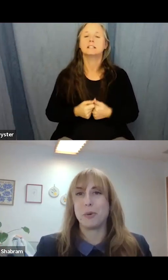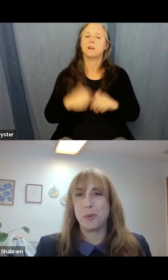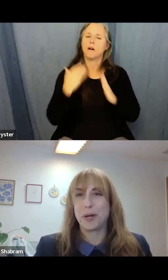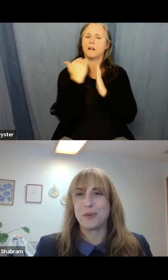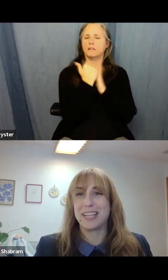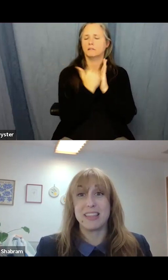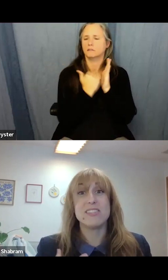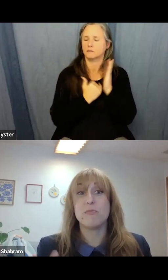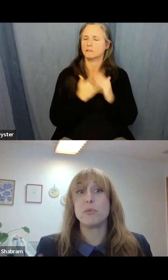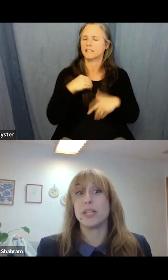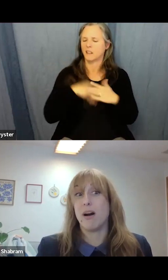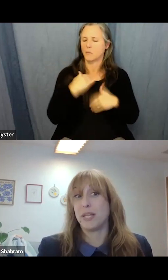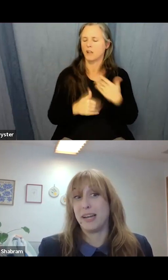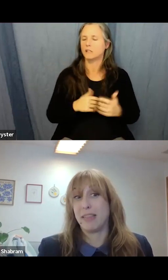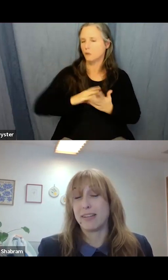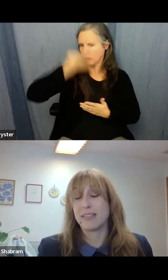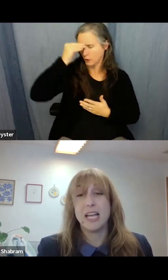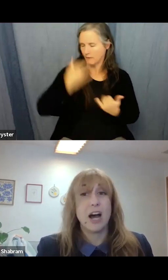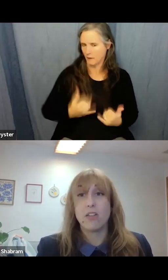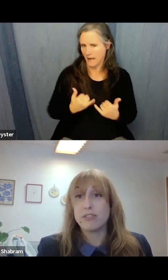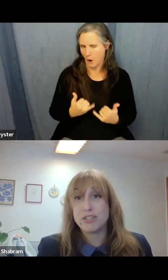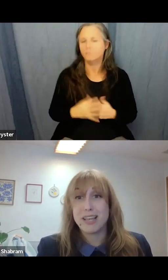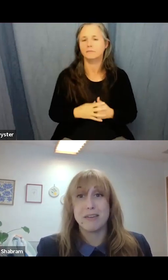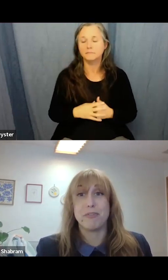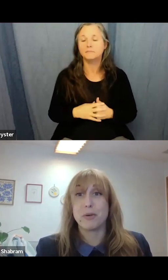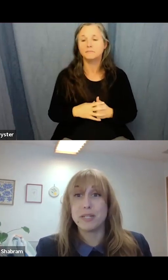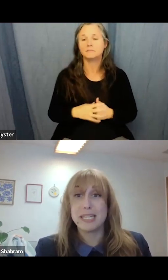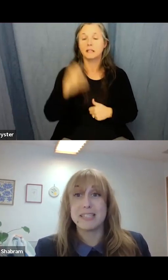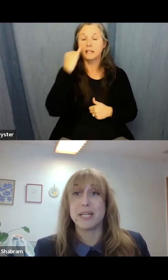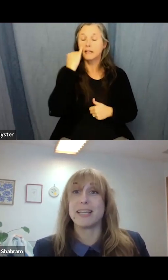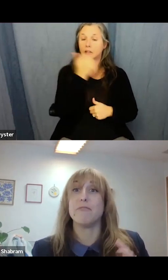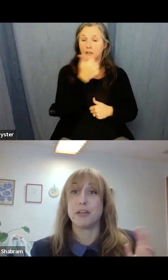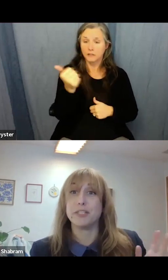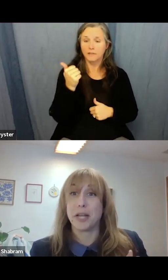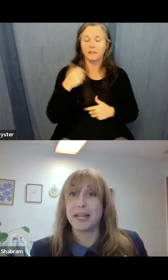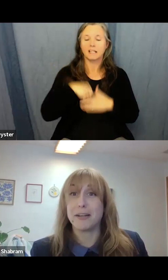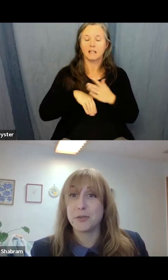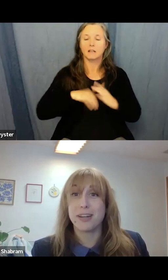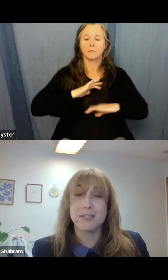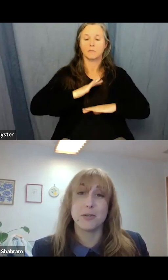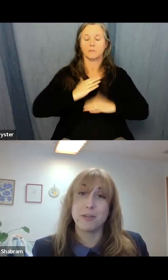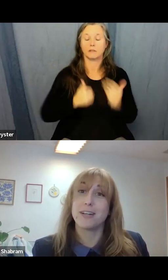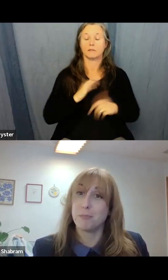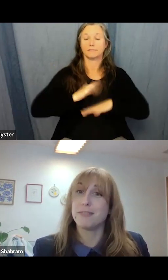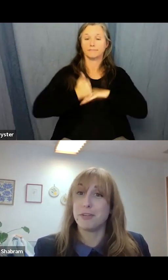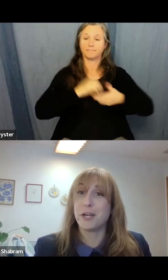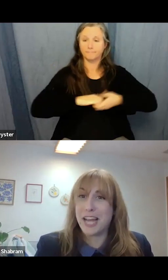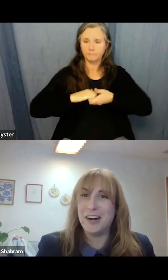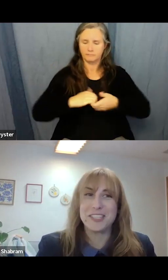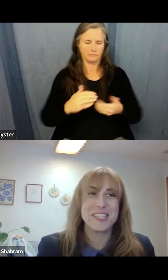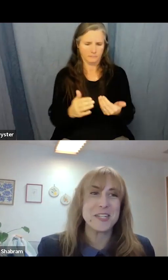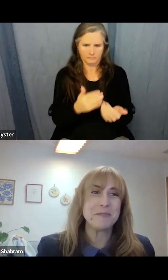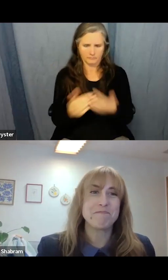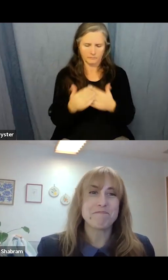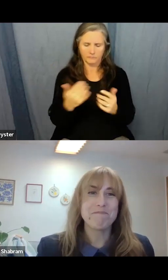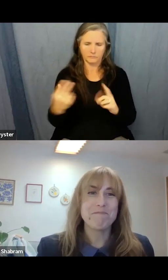would have to report, right? Like these have been really complicated things. I'll also just say that fingerprinting has been like a very giant hassle that I still have not completely figured